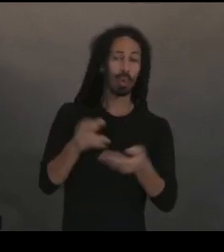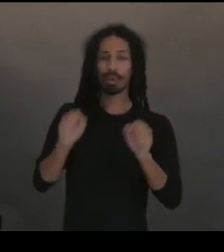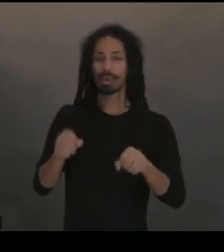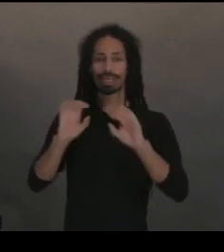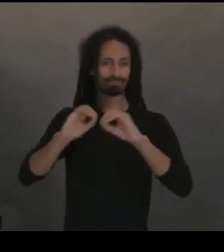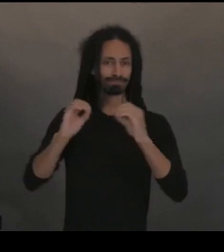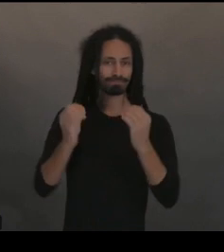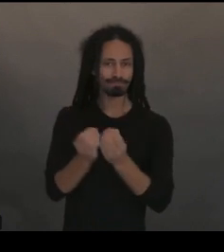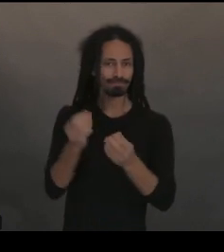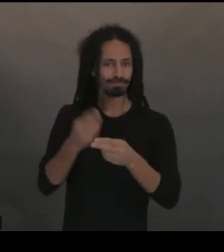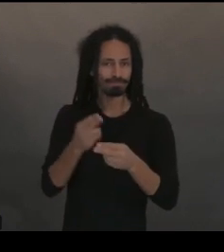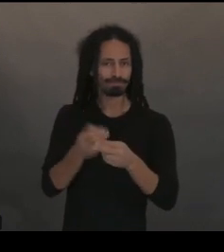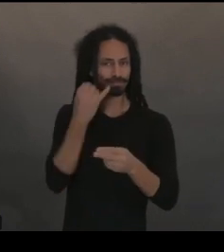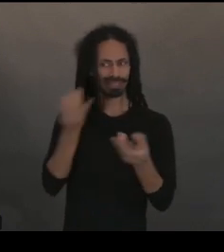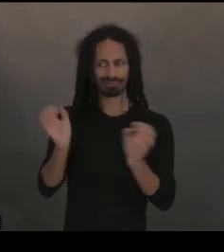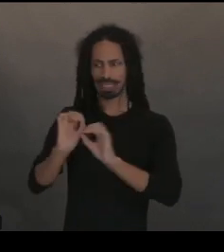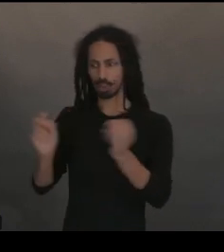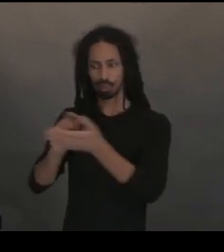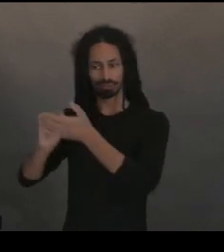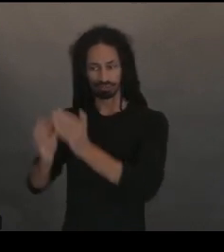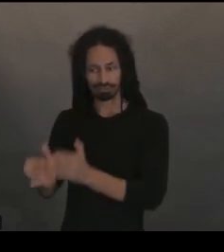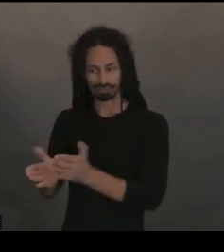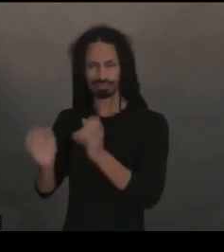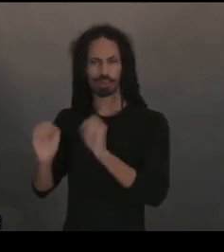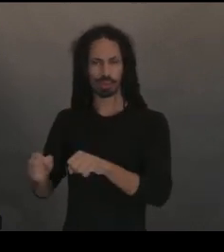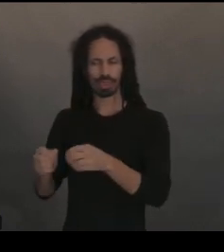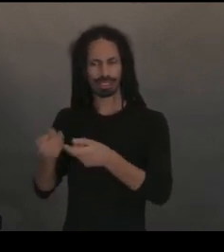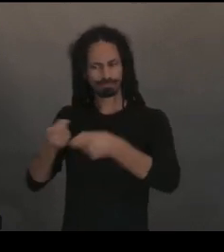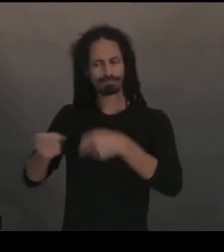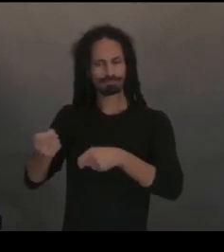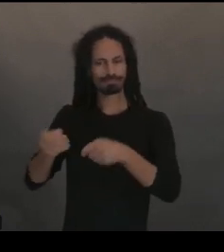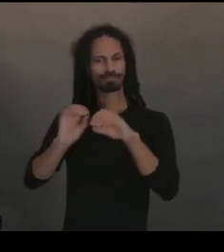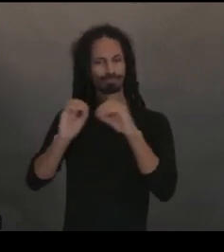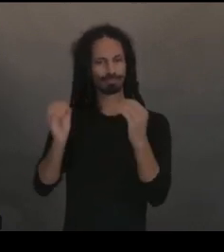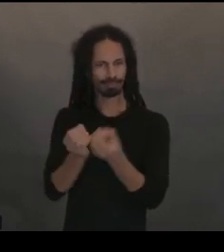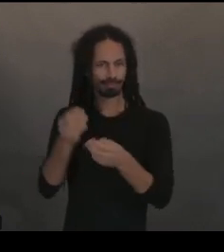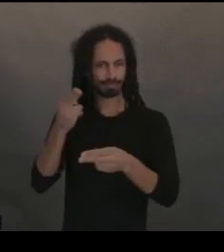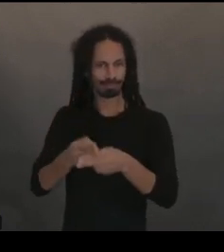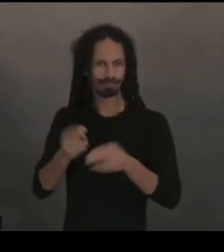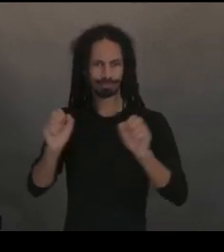no author associated with the work. So